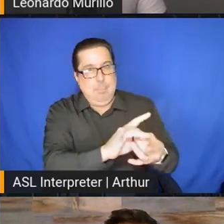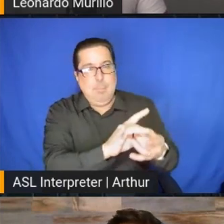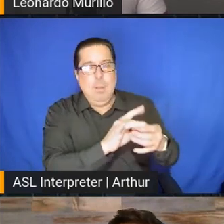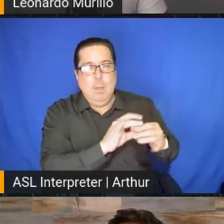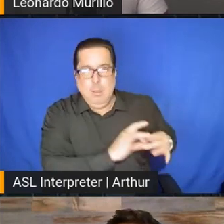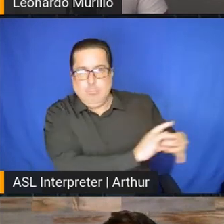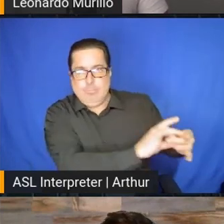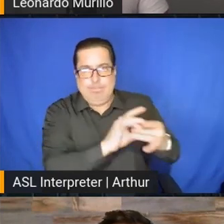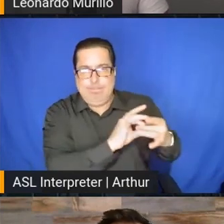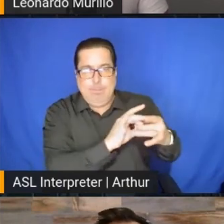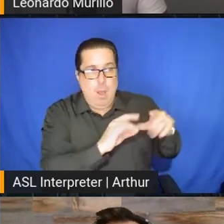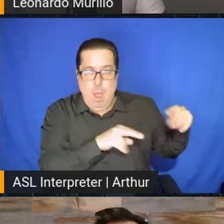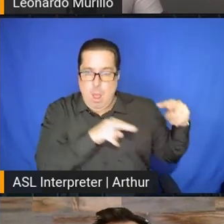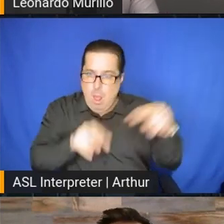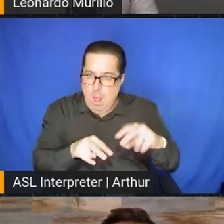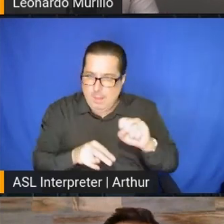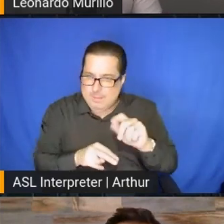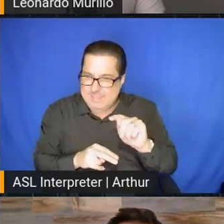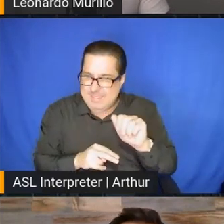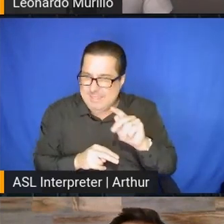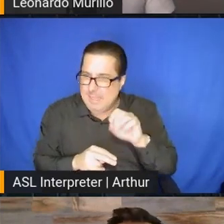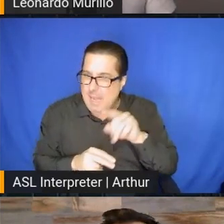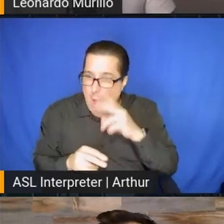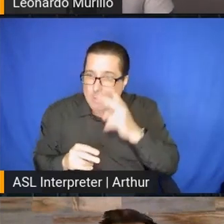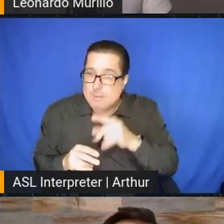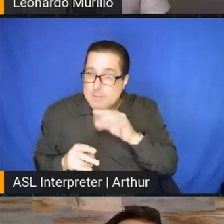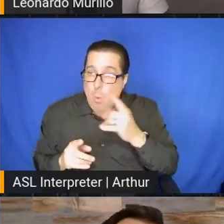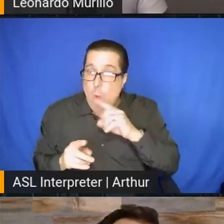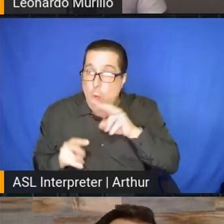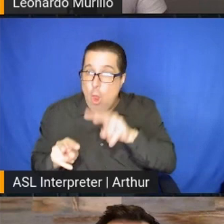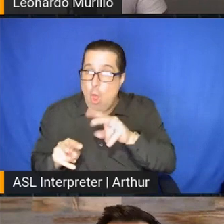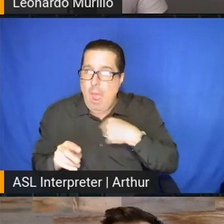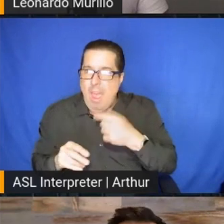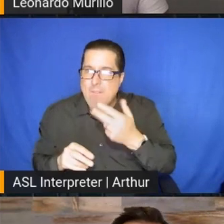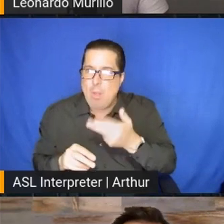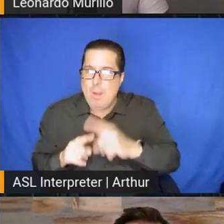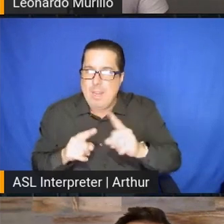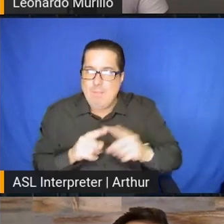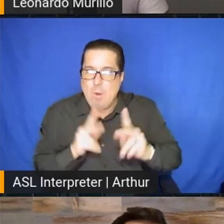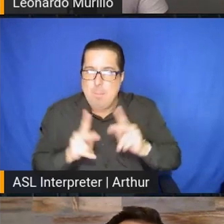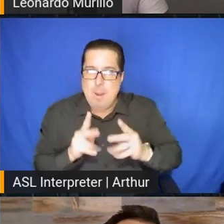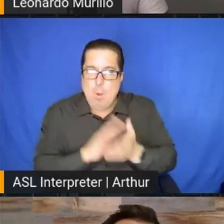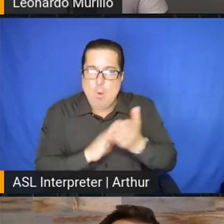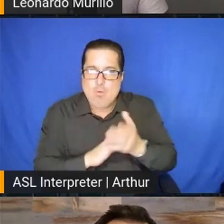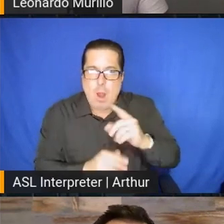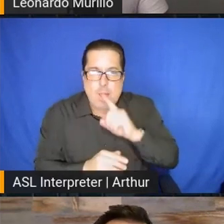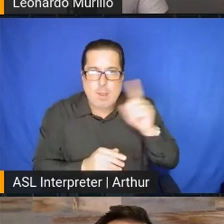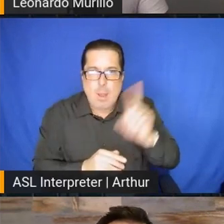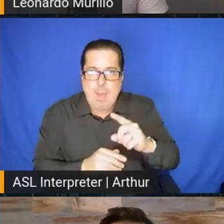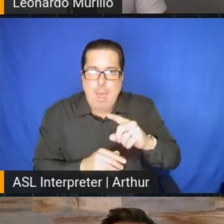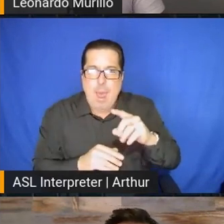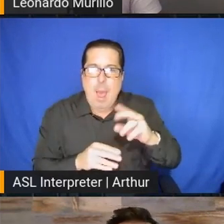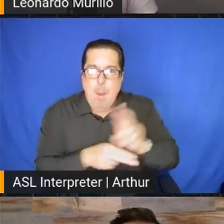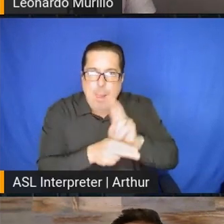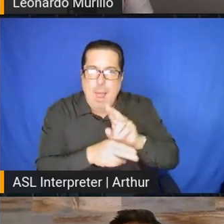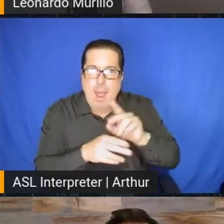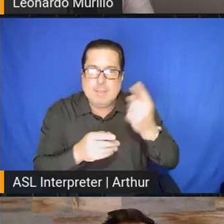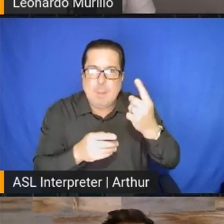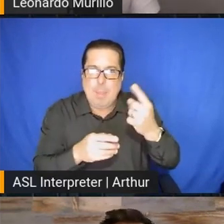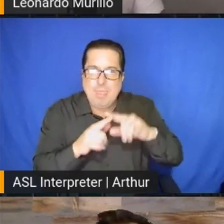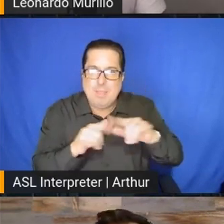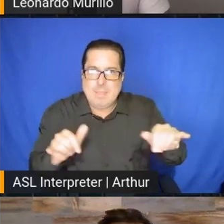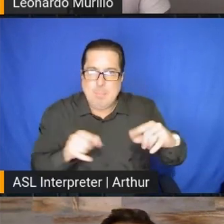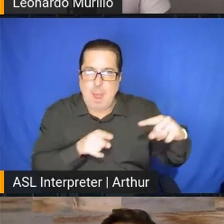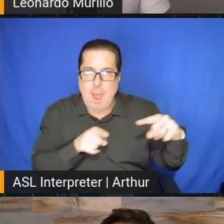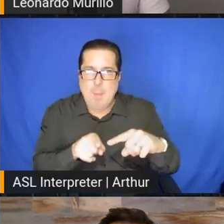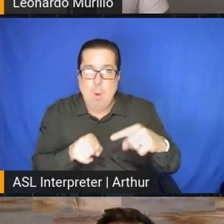people can look and understand what's going on. You end up with 3 different people running a command to apply something at the same time, or some way that like we